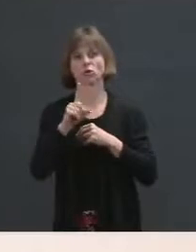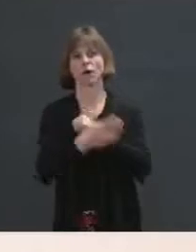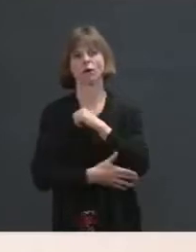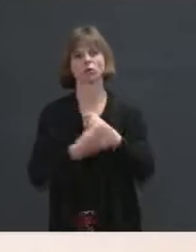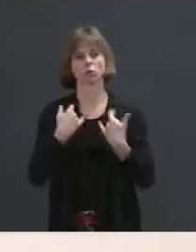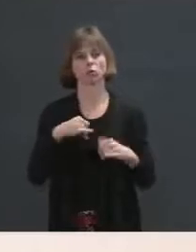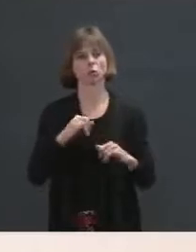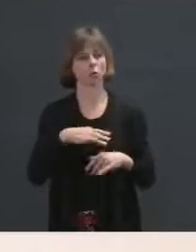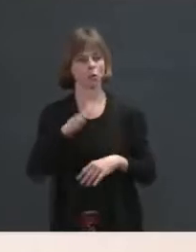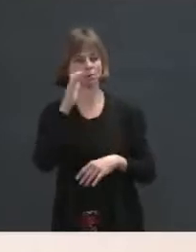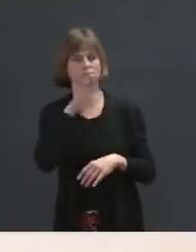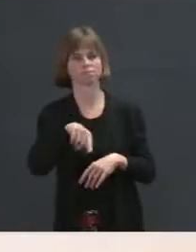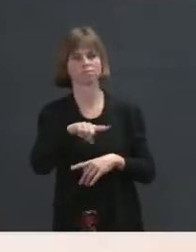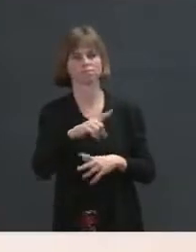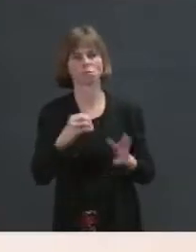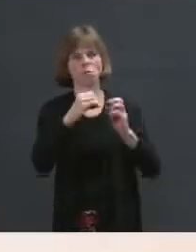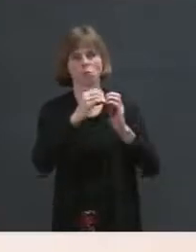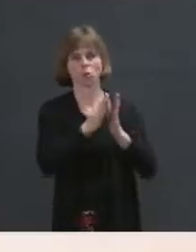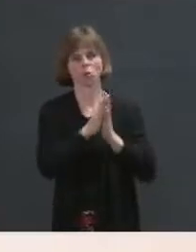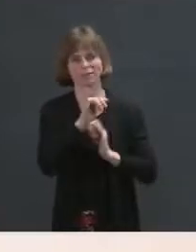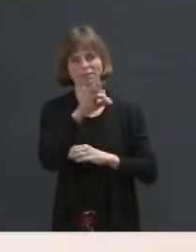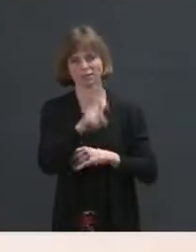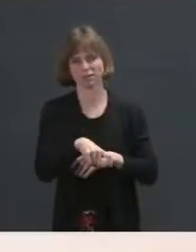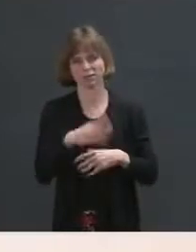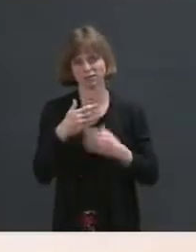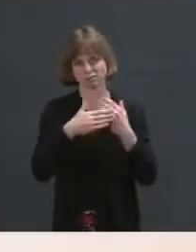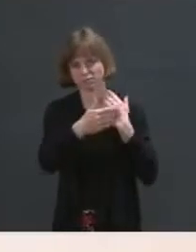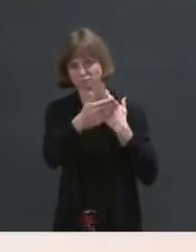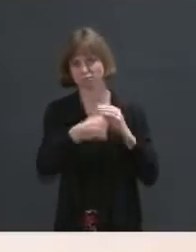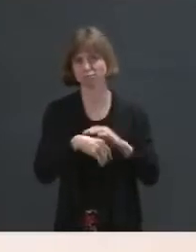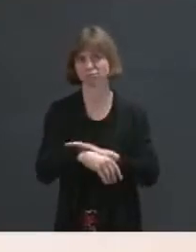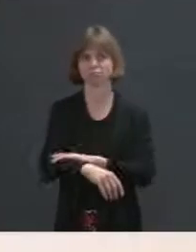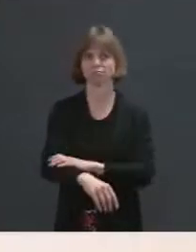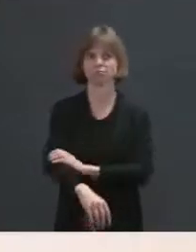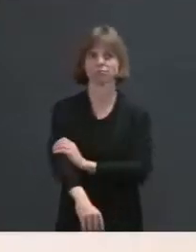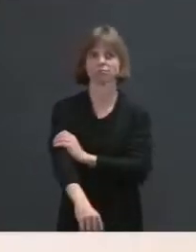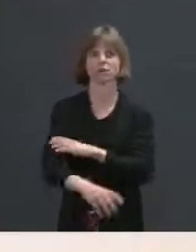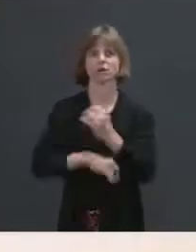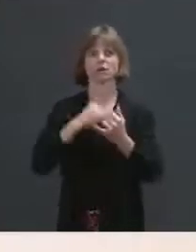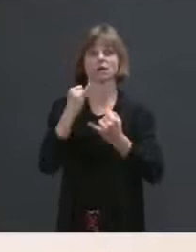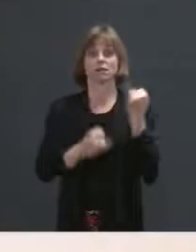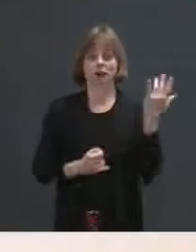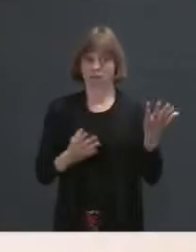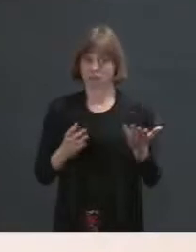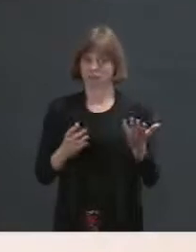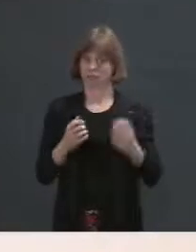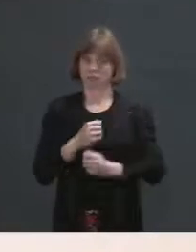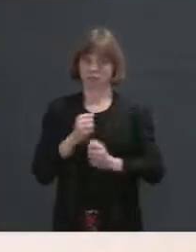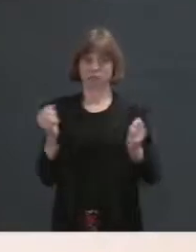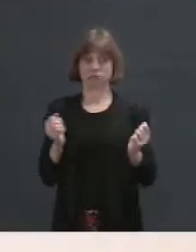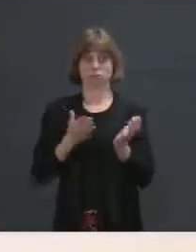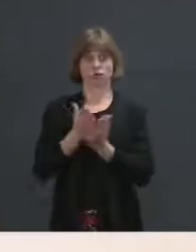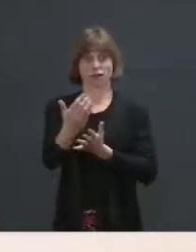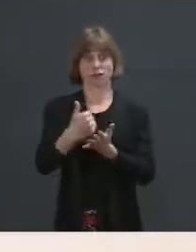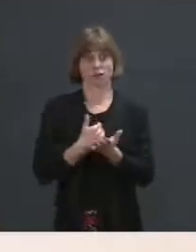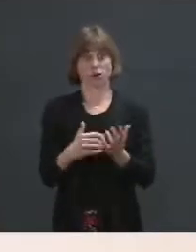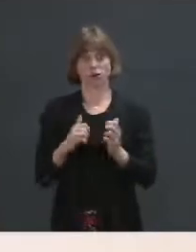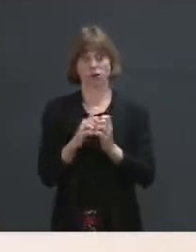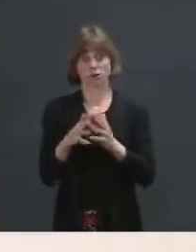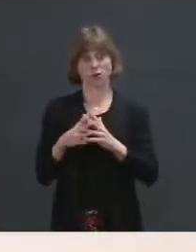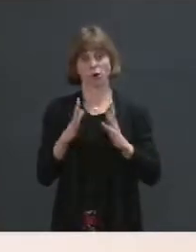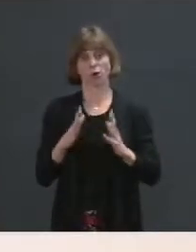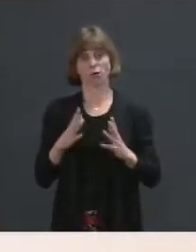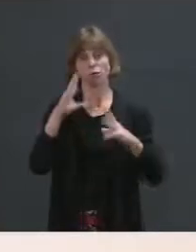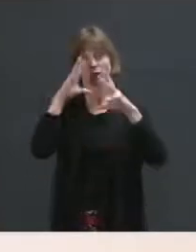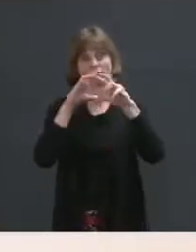requests moving forward. Finally, to remain transparent with you and the American people, we wanted to share that the president tested negative